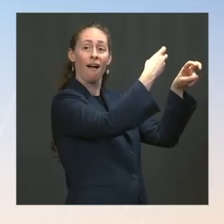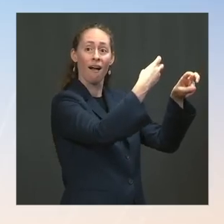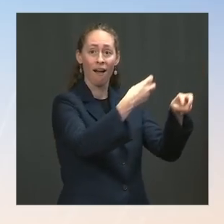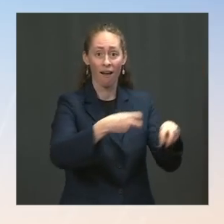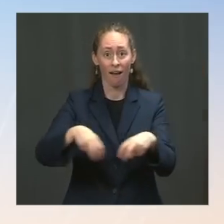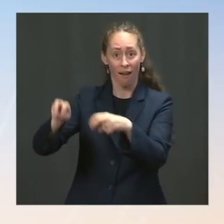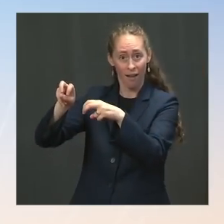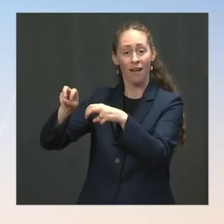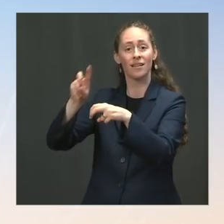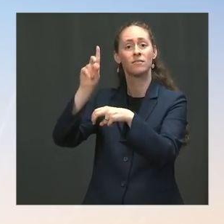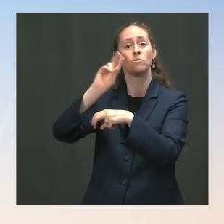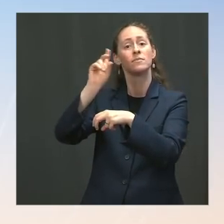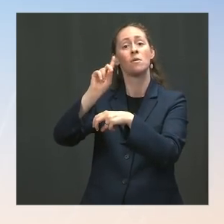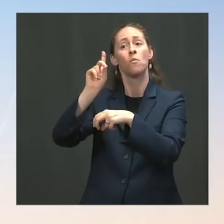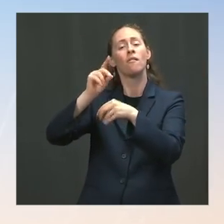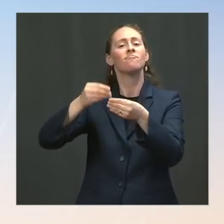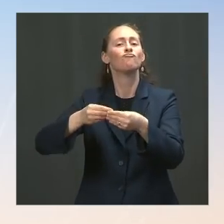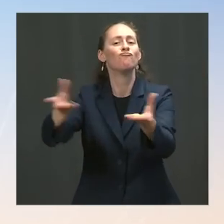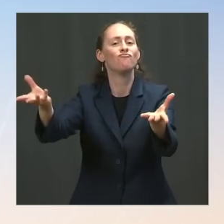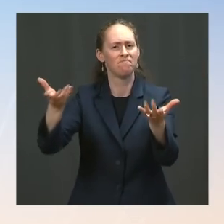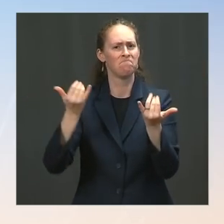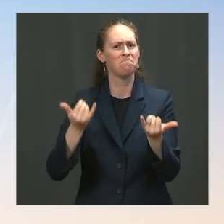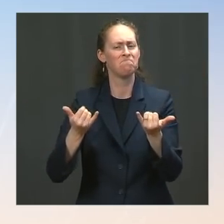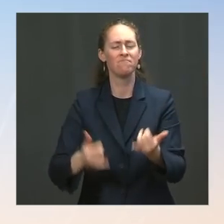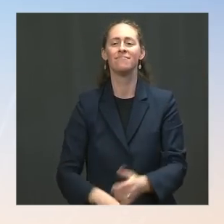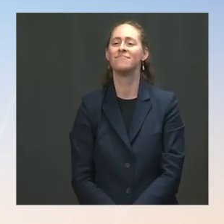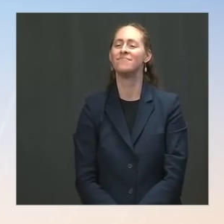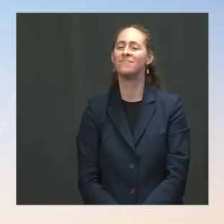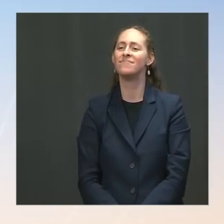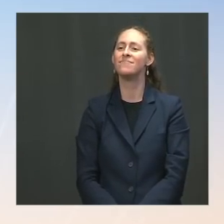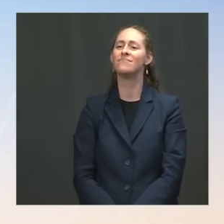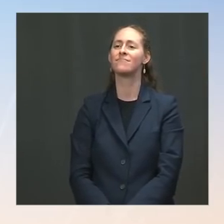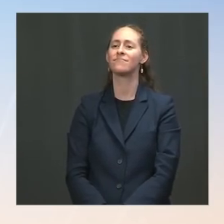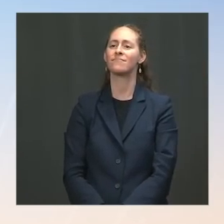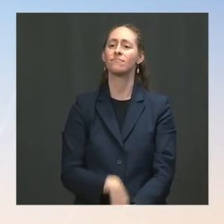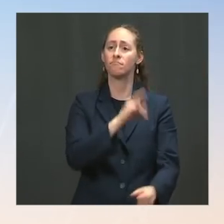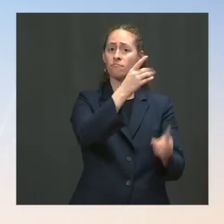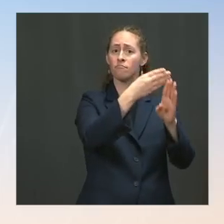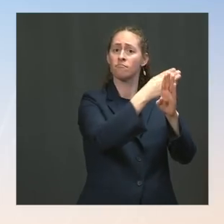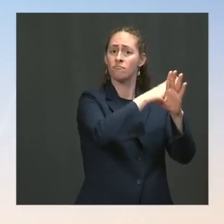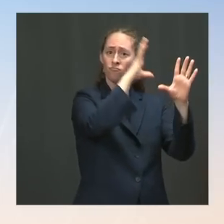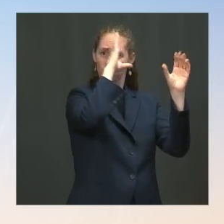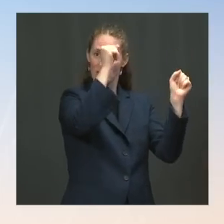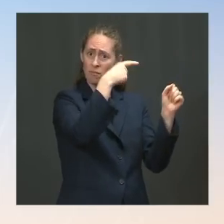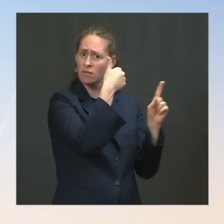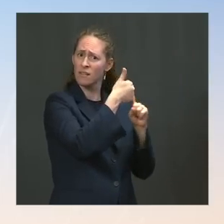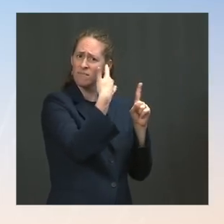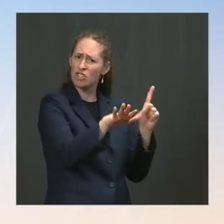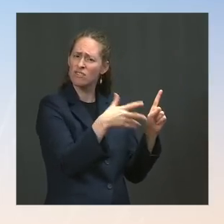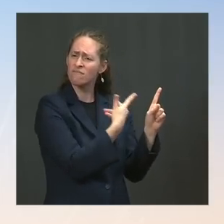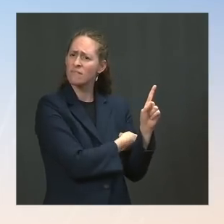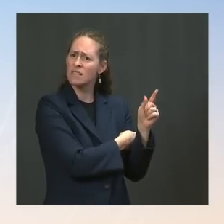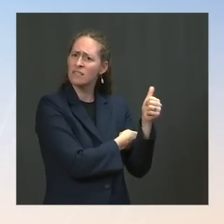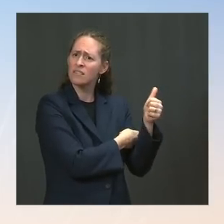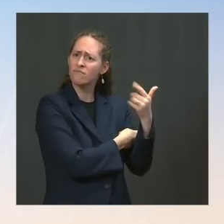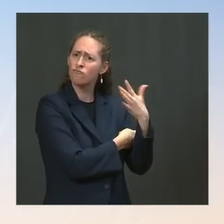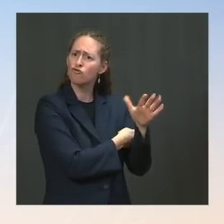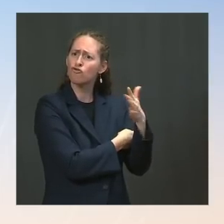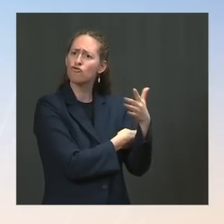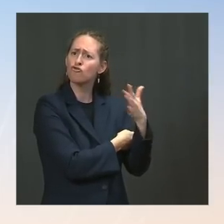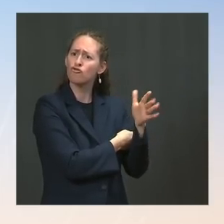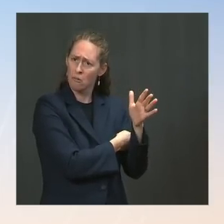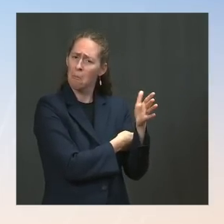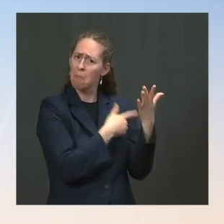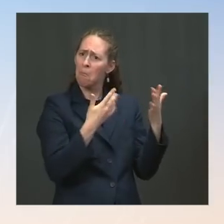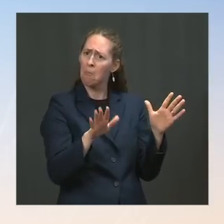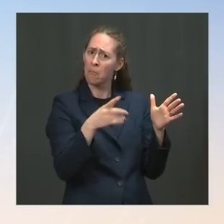said he got the vaccine. He said it was people should get it. And if he wants to do that more, then